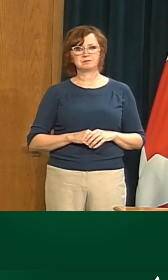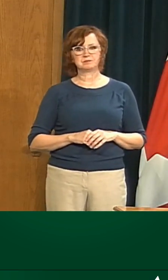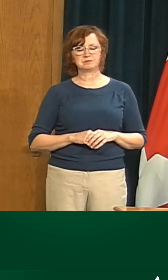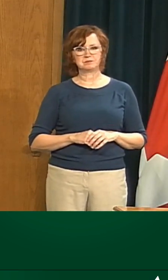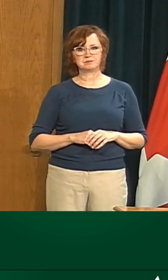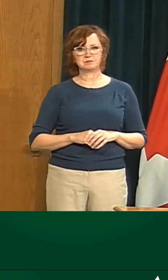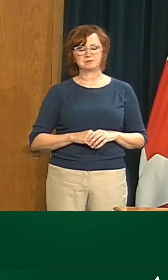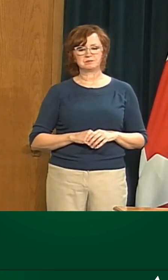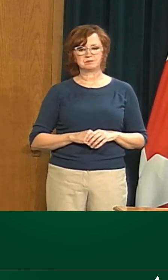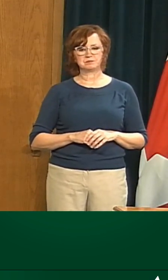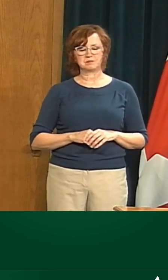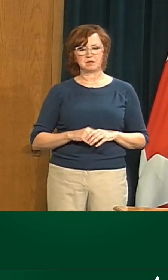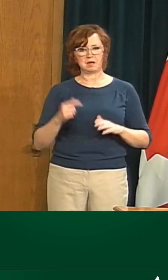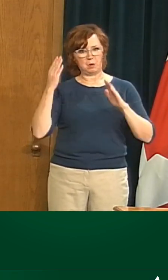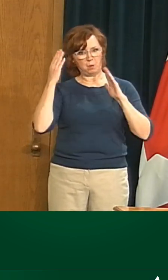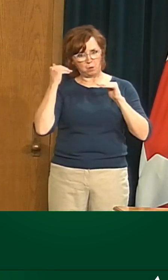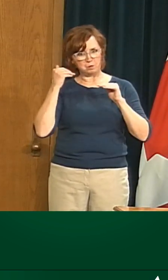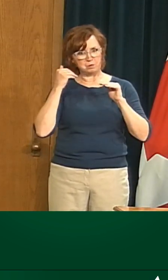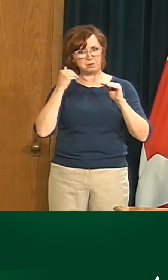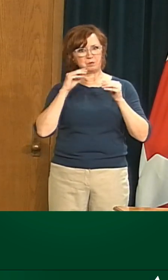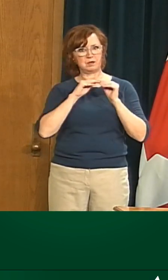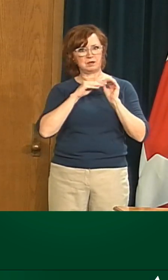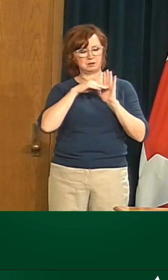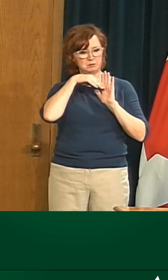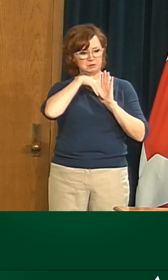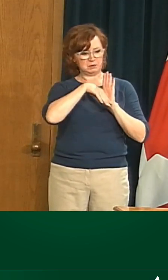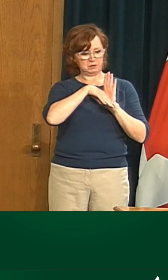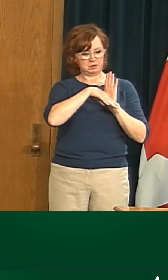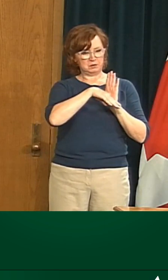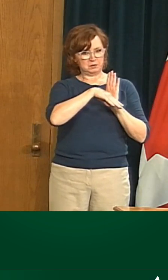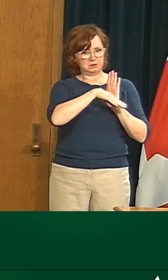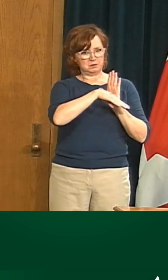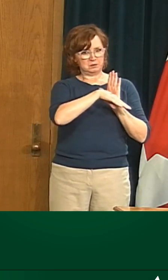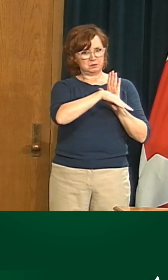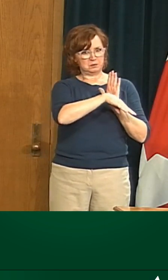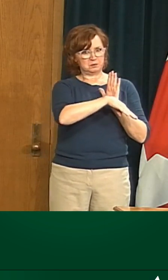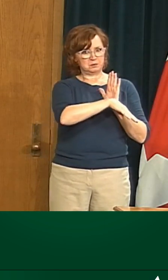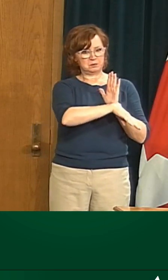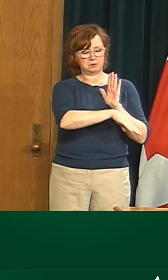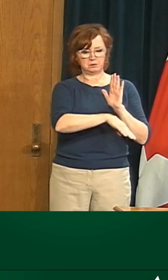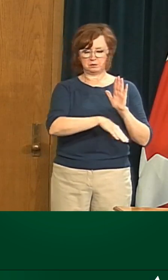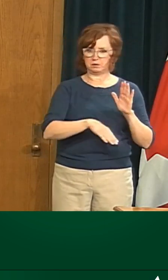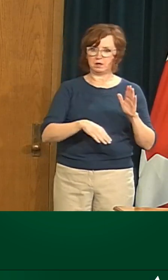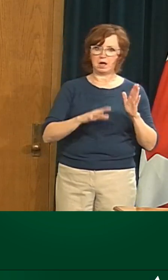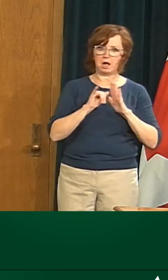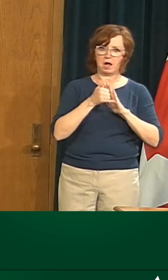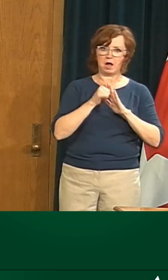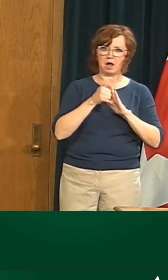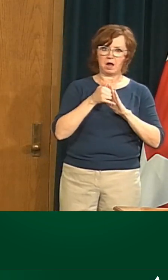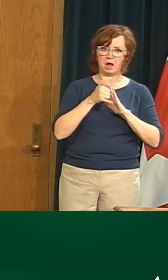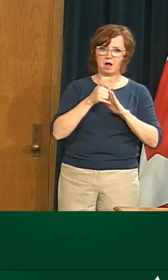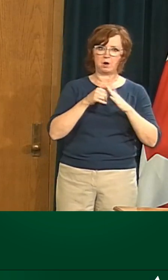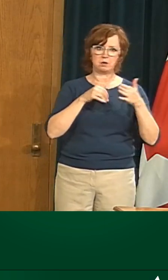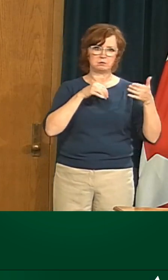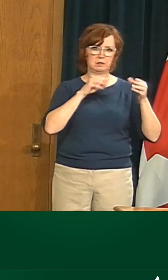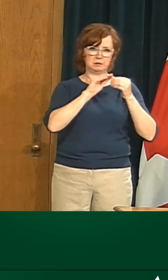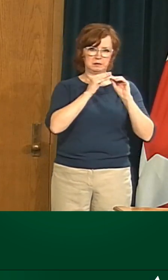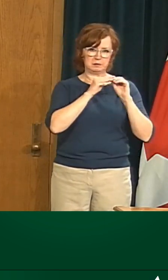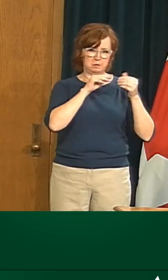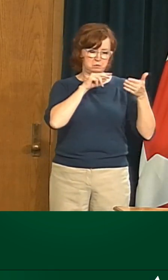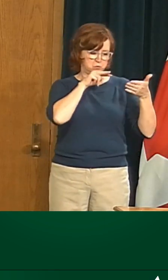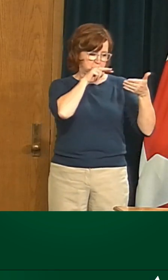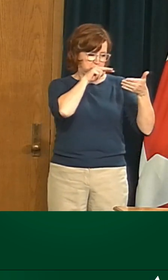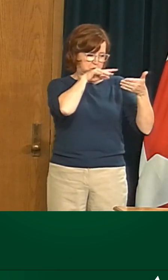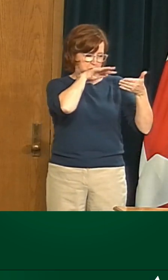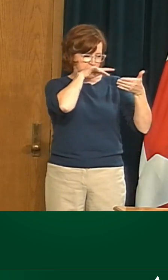And of course, we will have to continue to watch our numbers very closely, continue to readjust our approach as we move